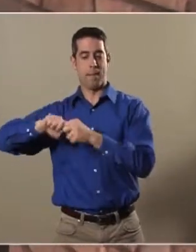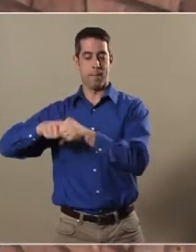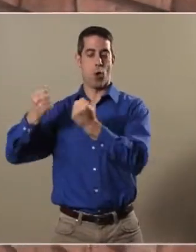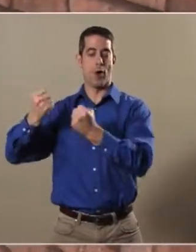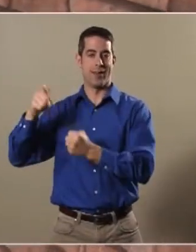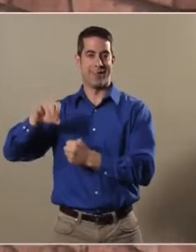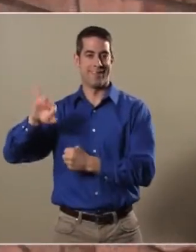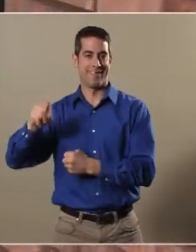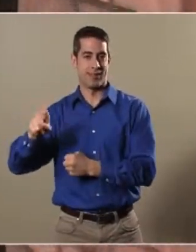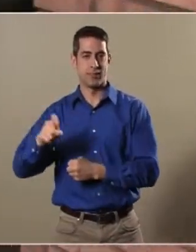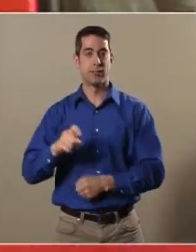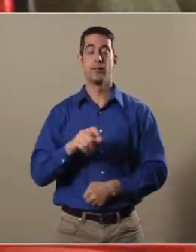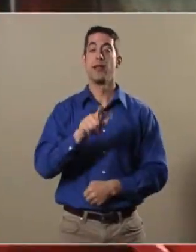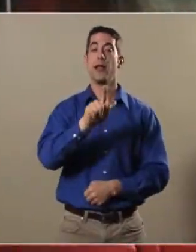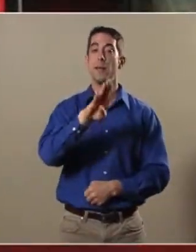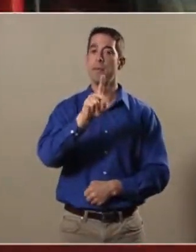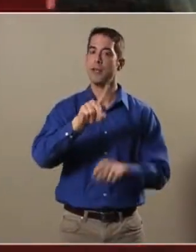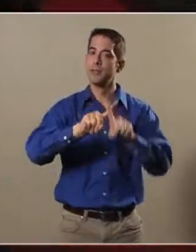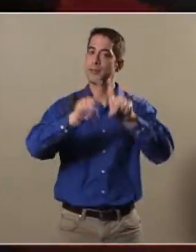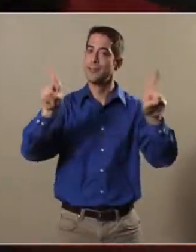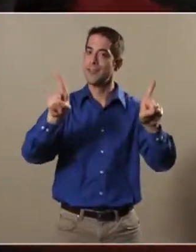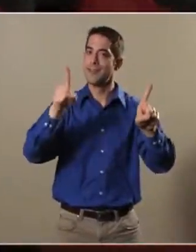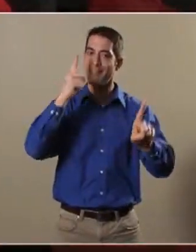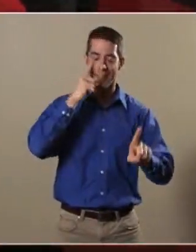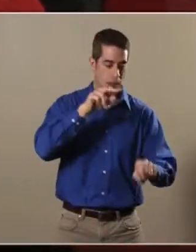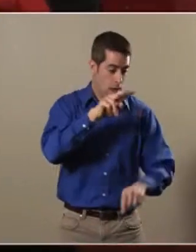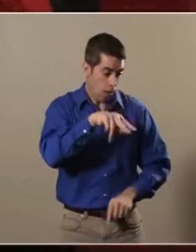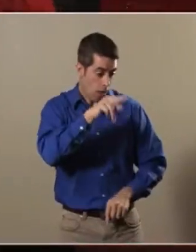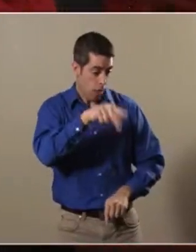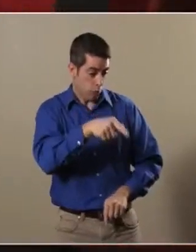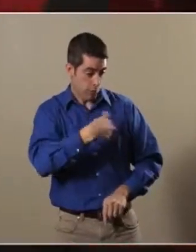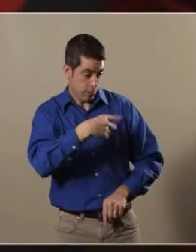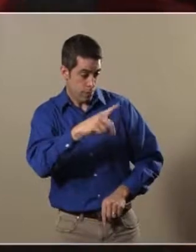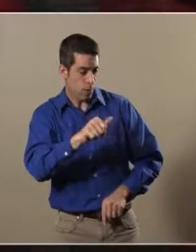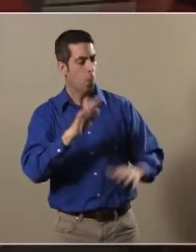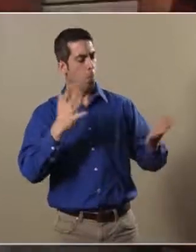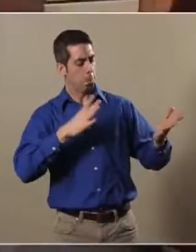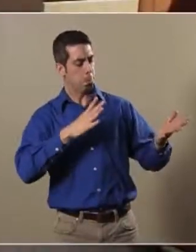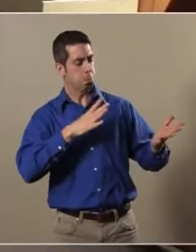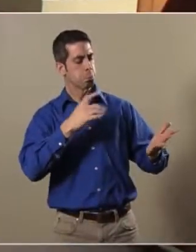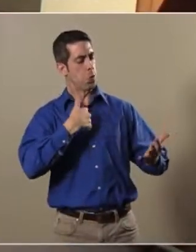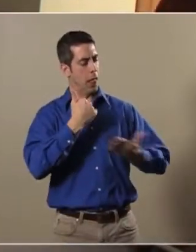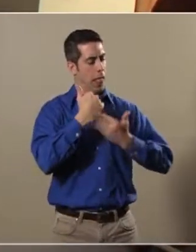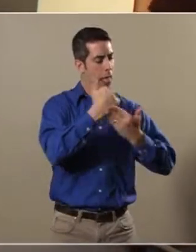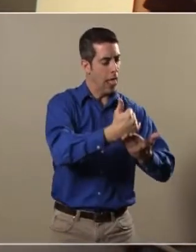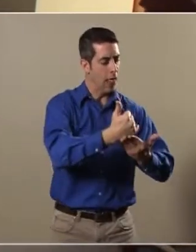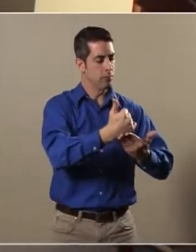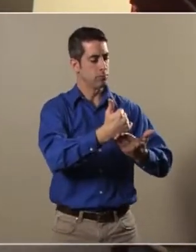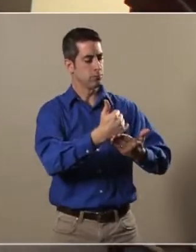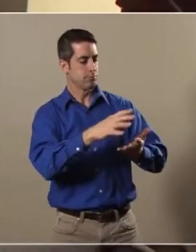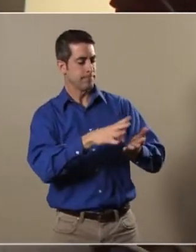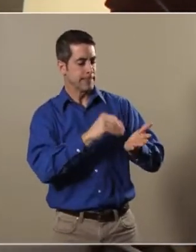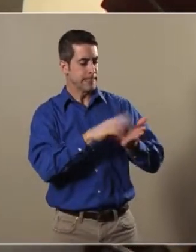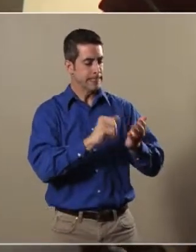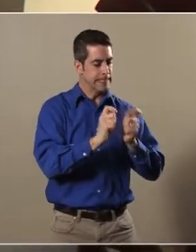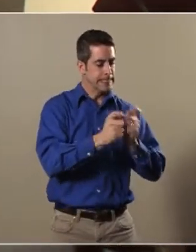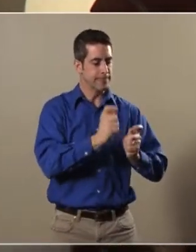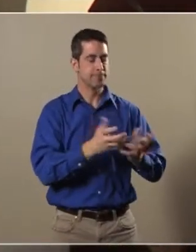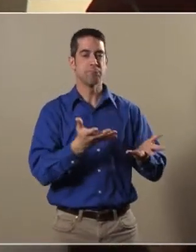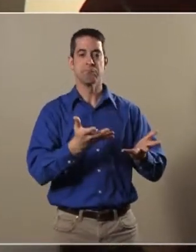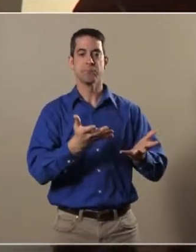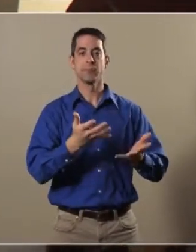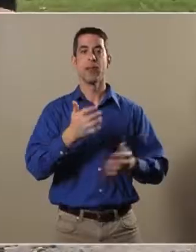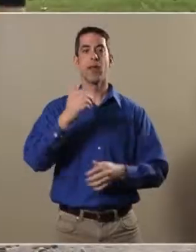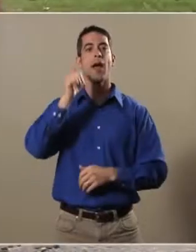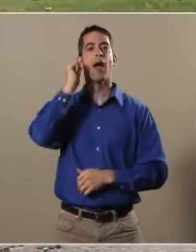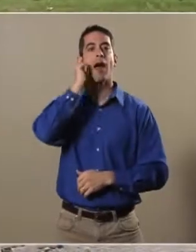don't see things that way. We see the people we serve as the true experts in disability. People with disabilities face barriers